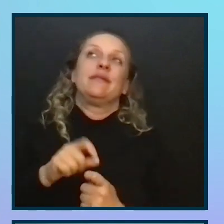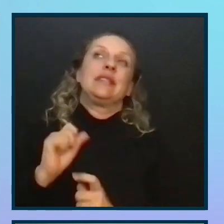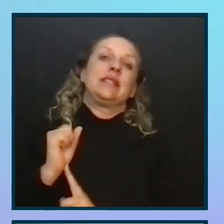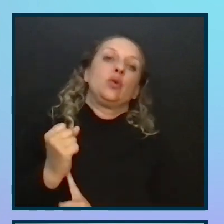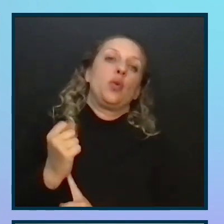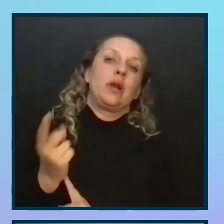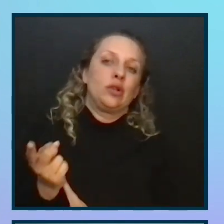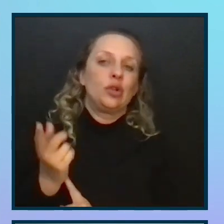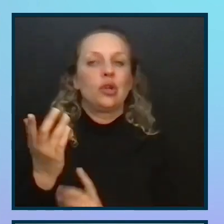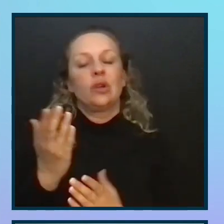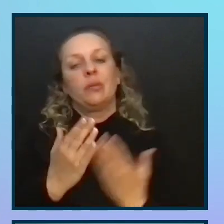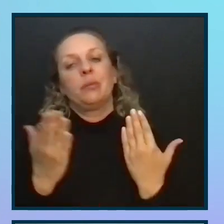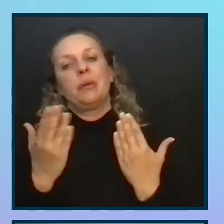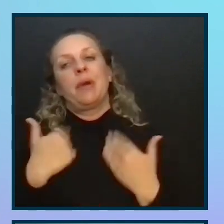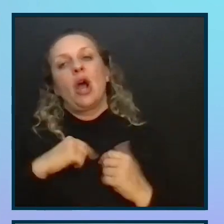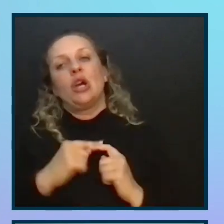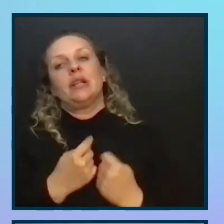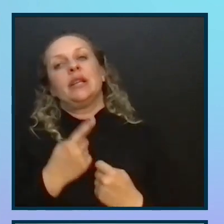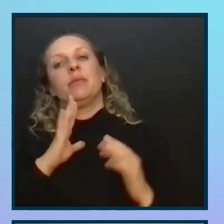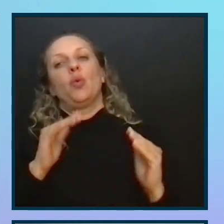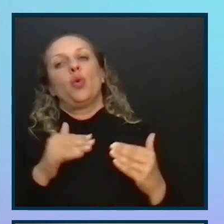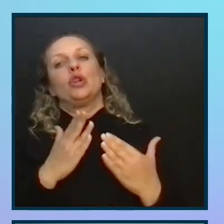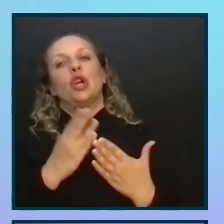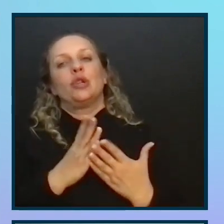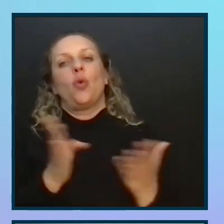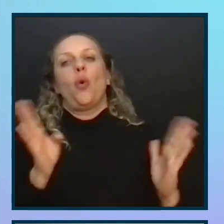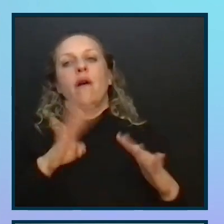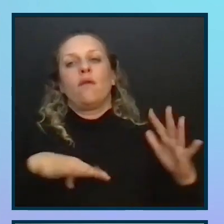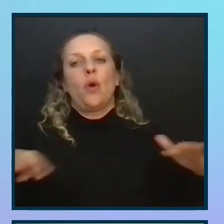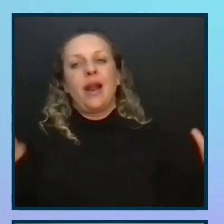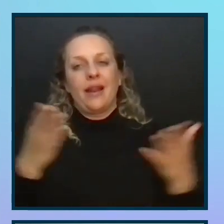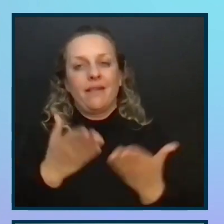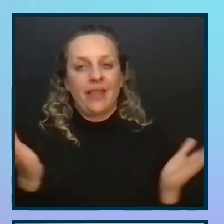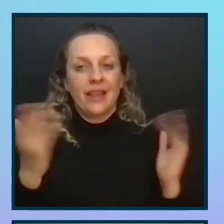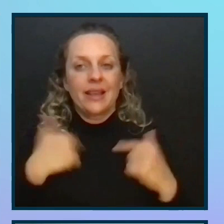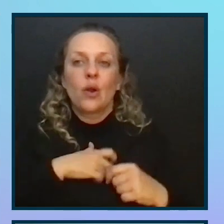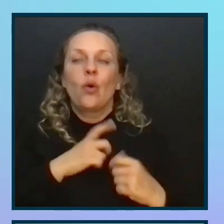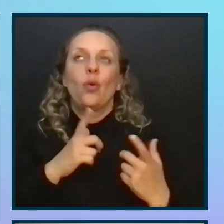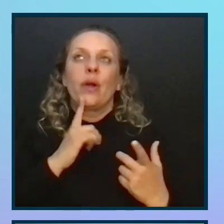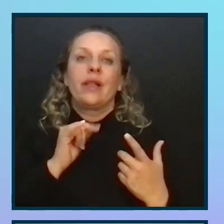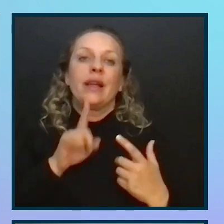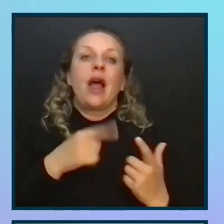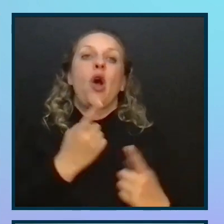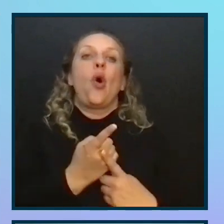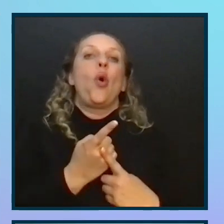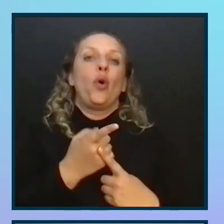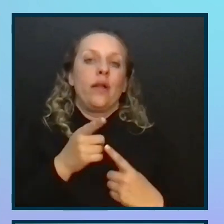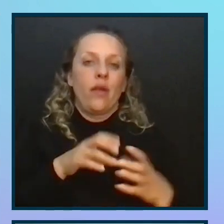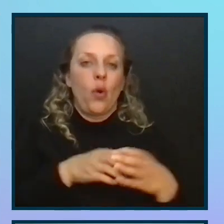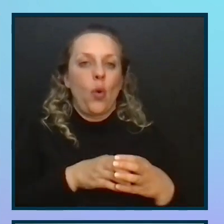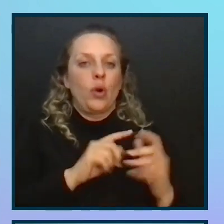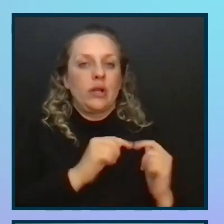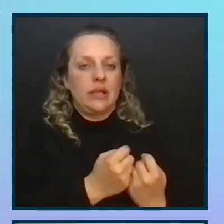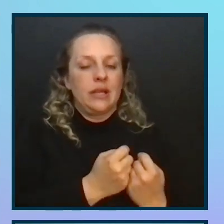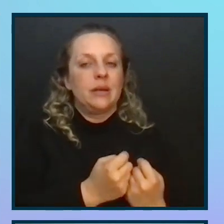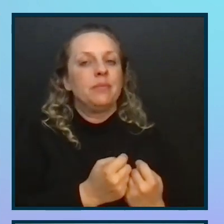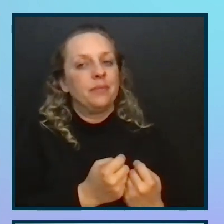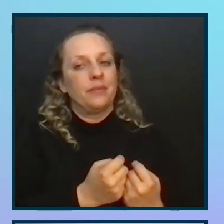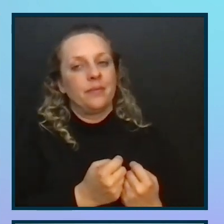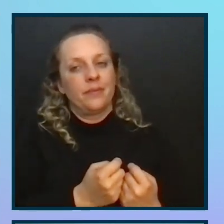maybe, our team actually works on such a wide variety of things that often beyond the core team that I just listed,